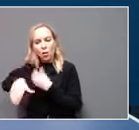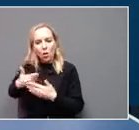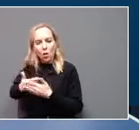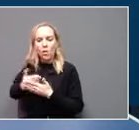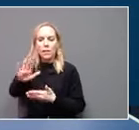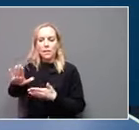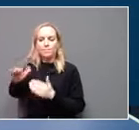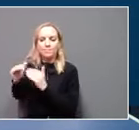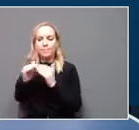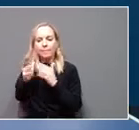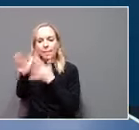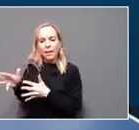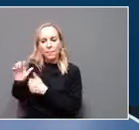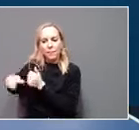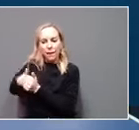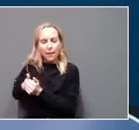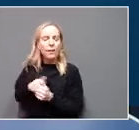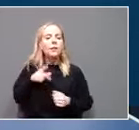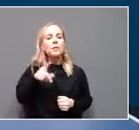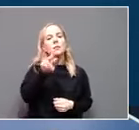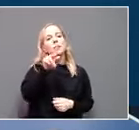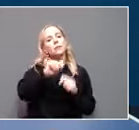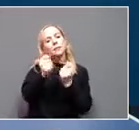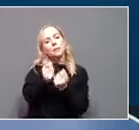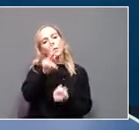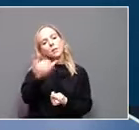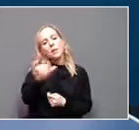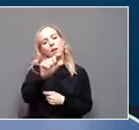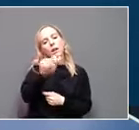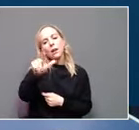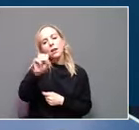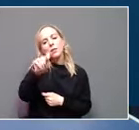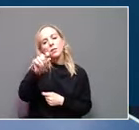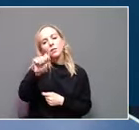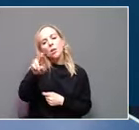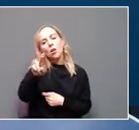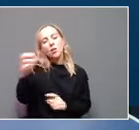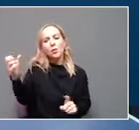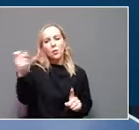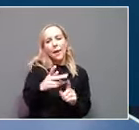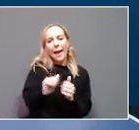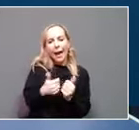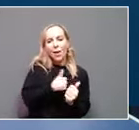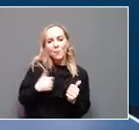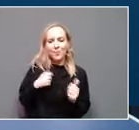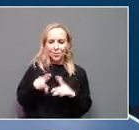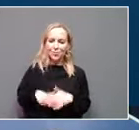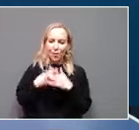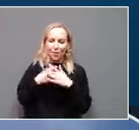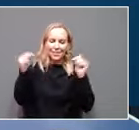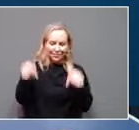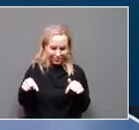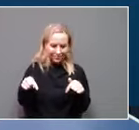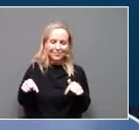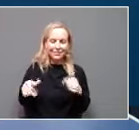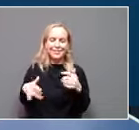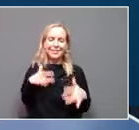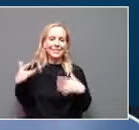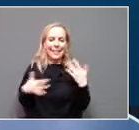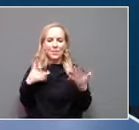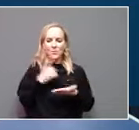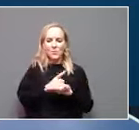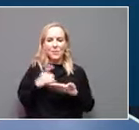And finally, our Team Kentucky All-Stars, we are going back to how we started this thing. This was an exciting week in